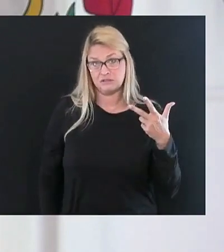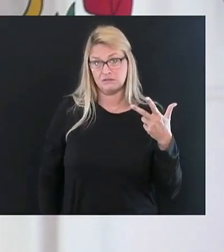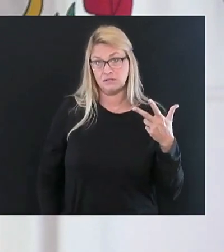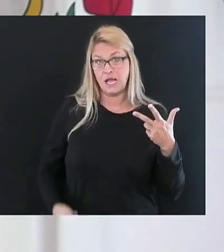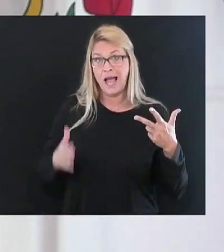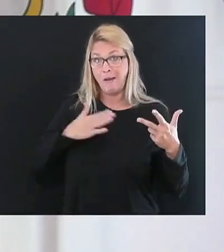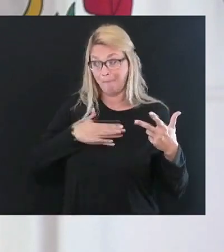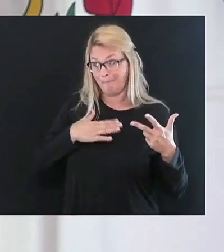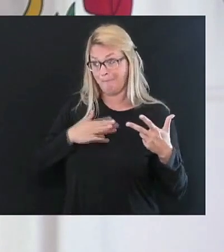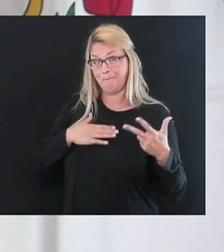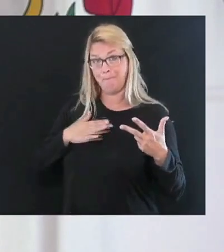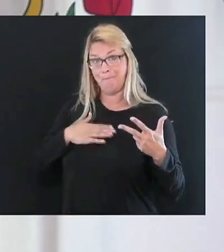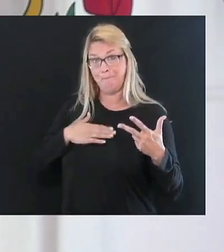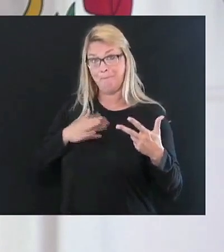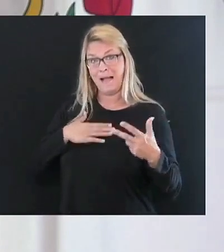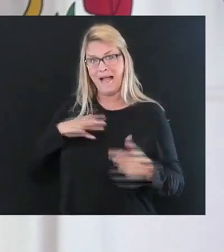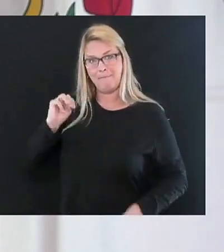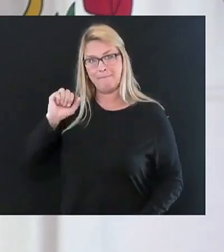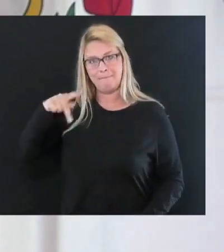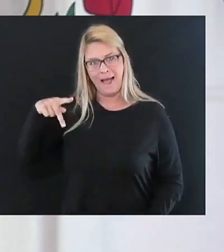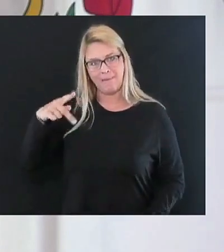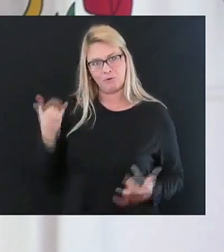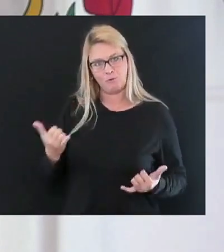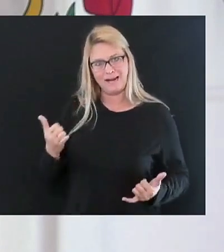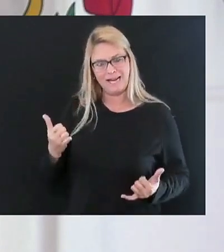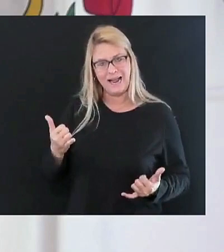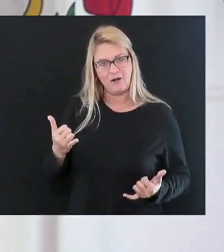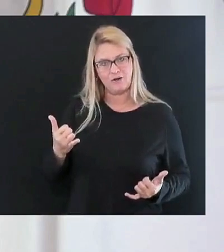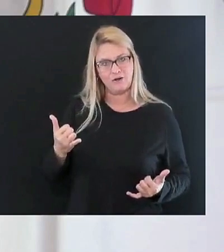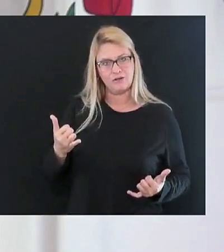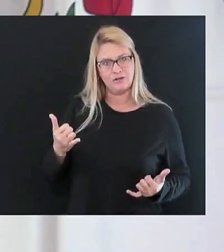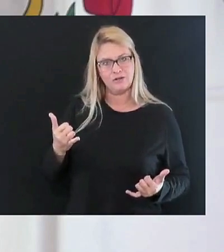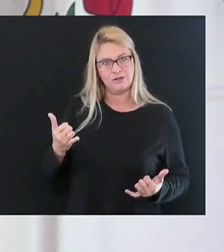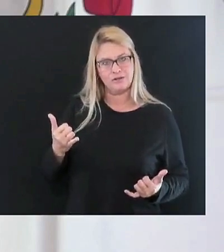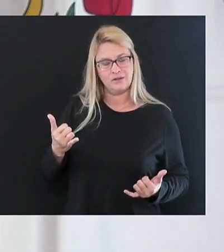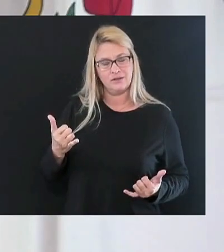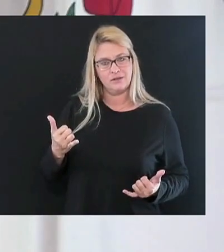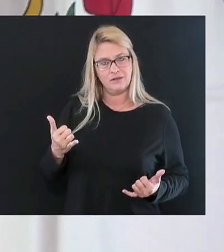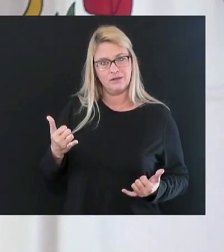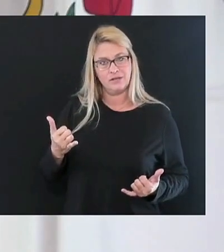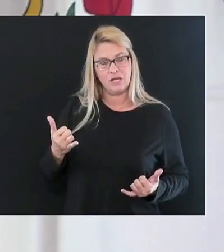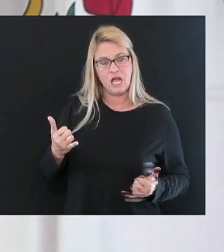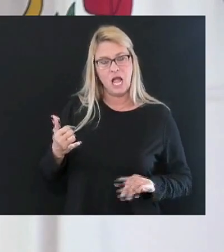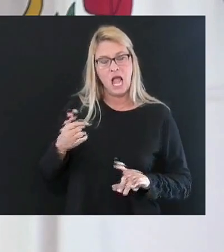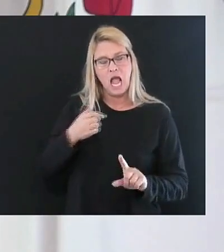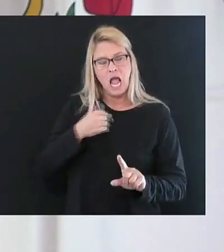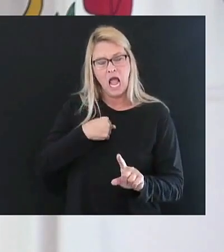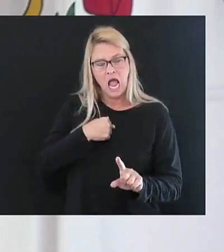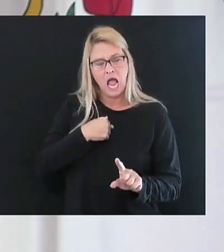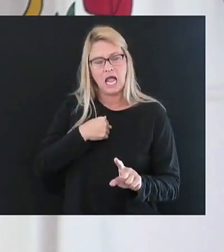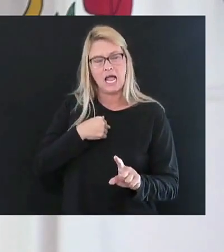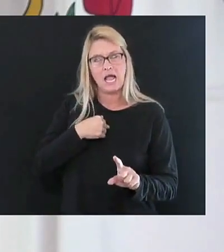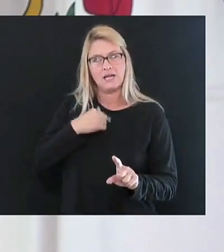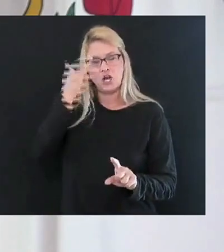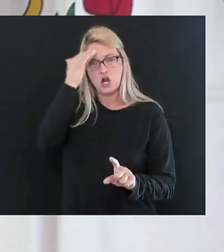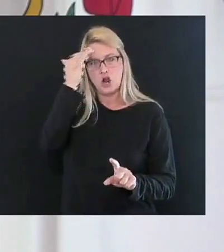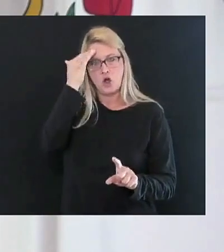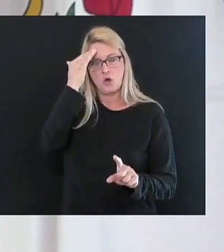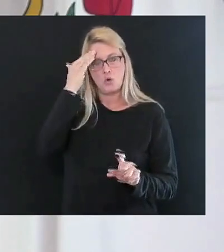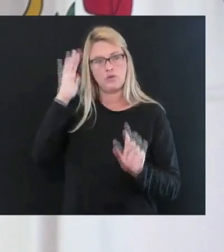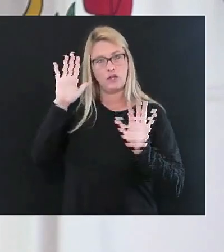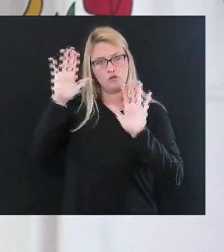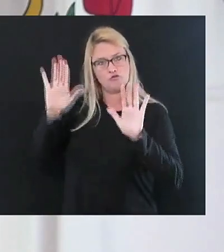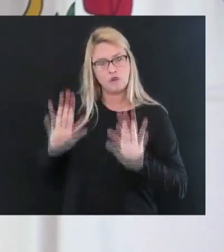now is defending not the map or not the idea. I am defending the great work that our